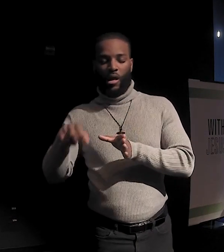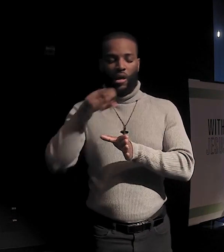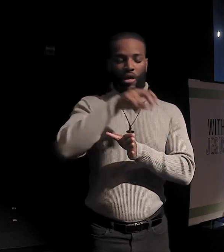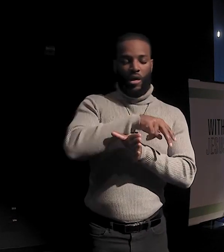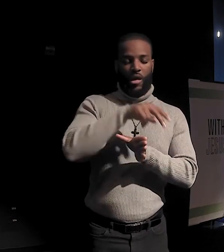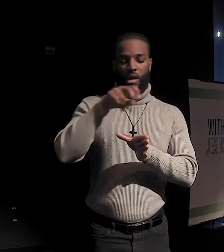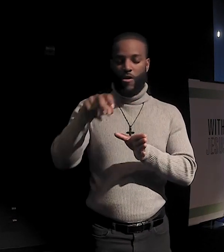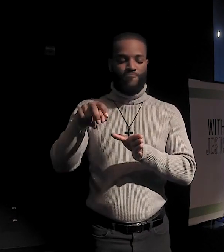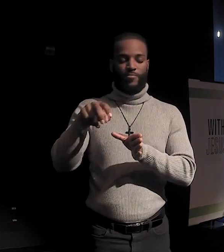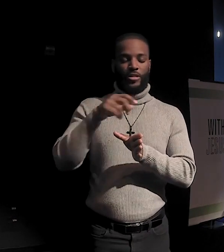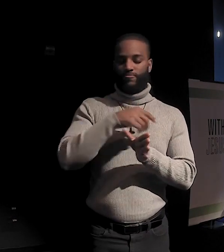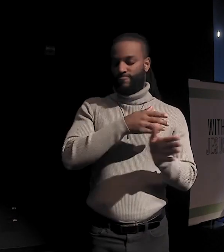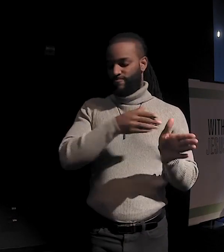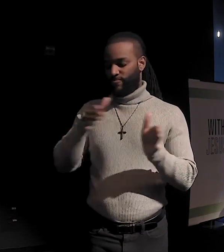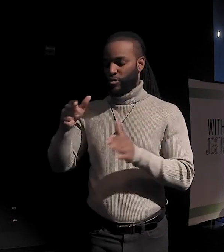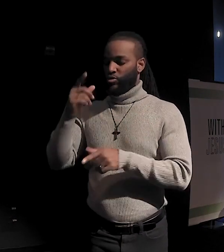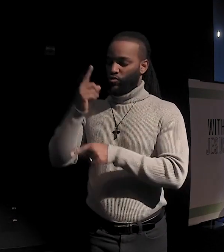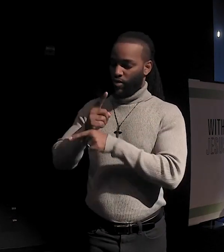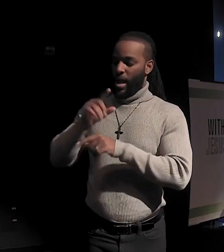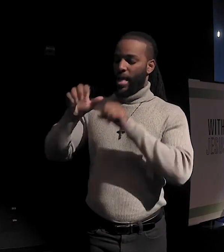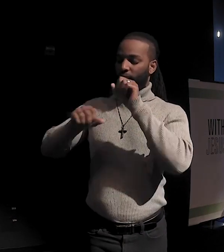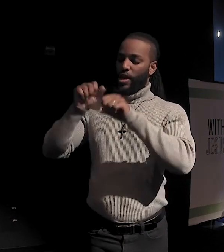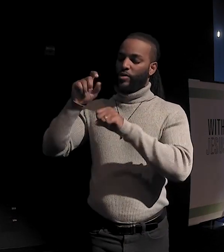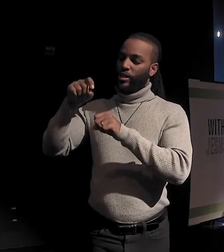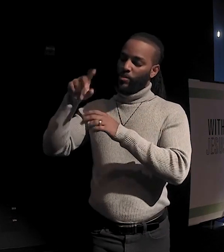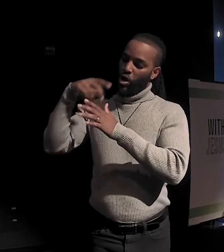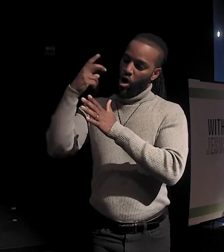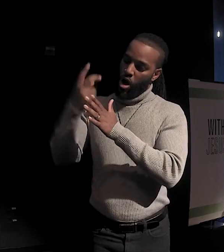Lord, our resolution is to be all in with you.